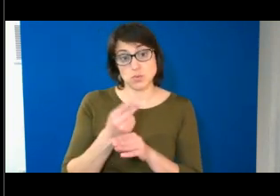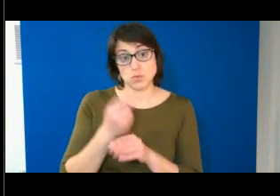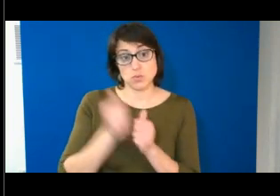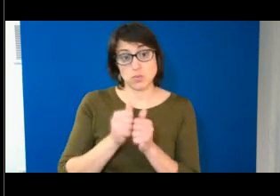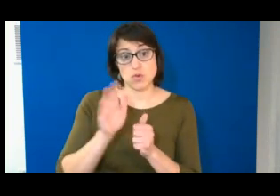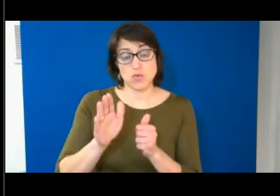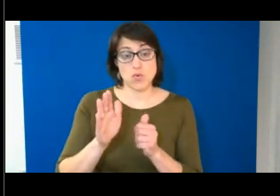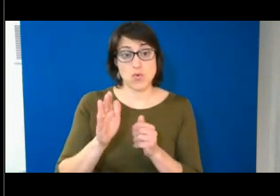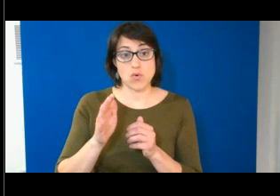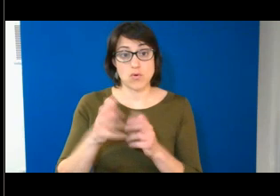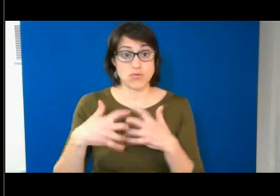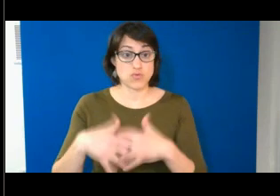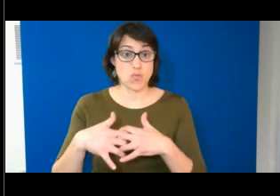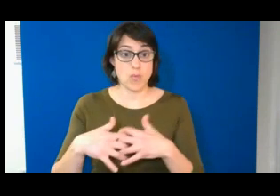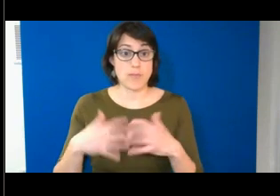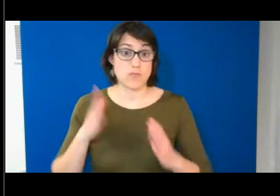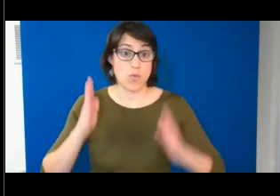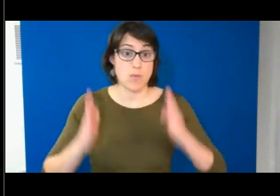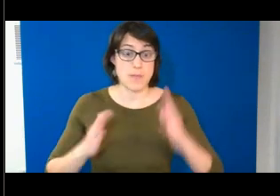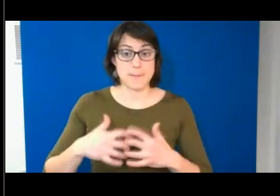why I have a collaborators.